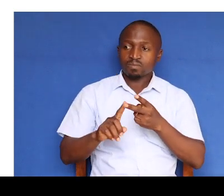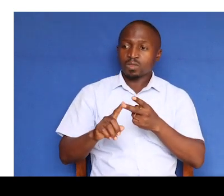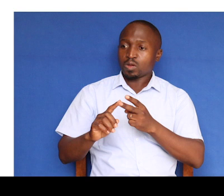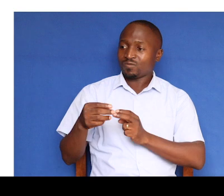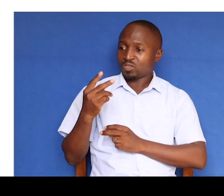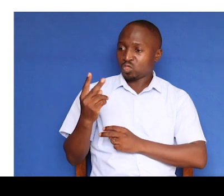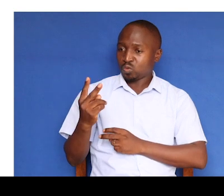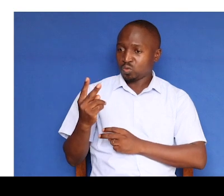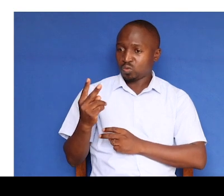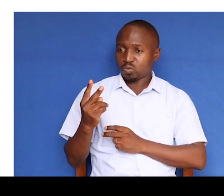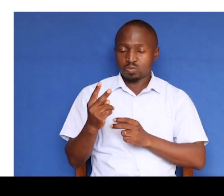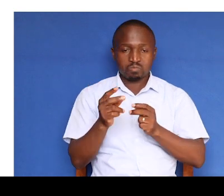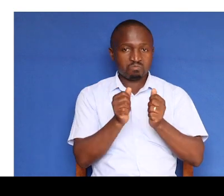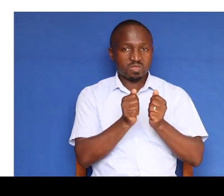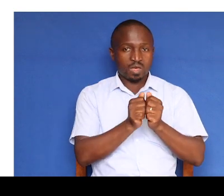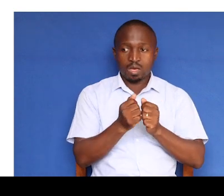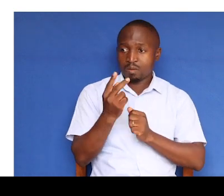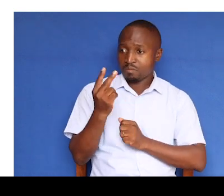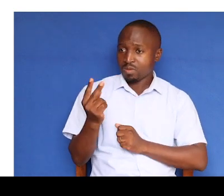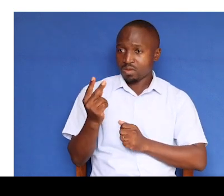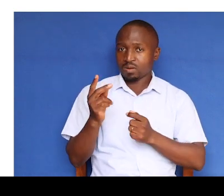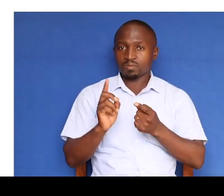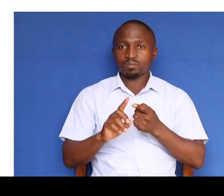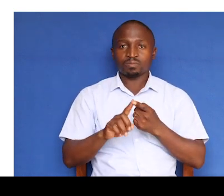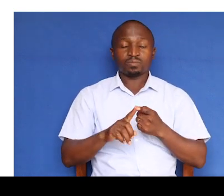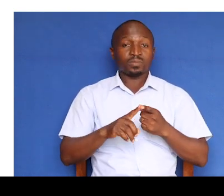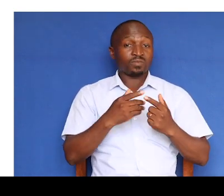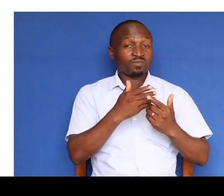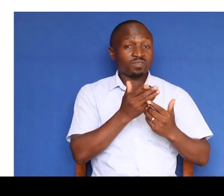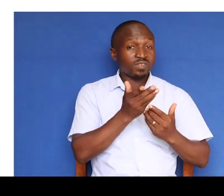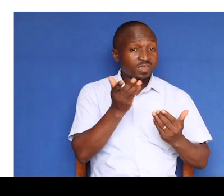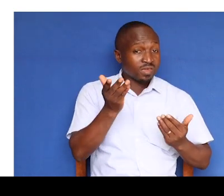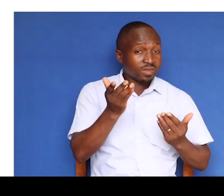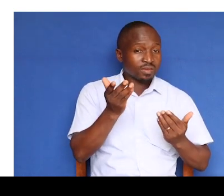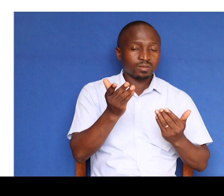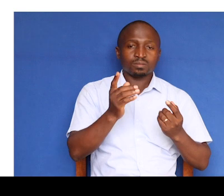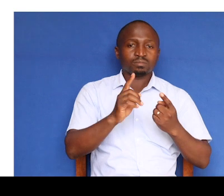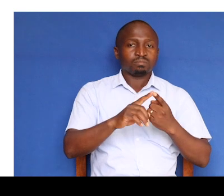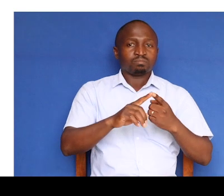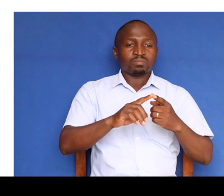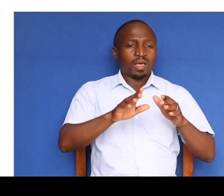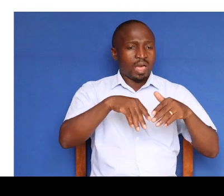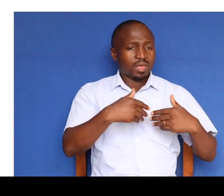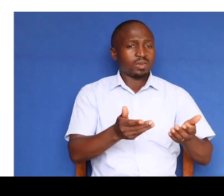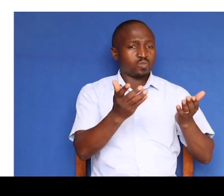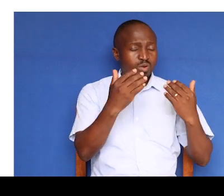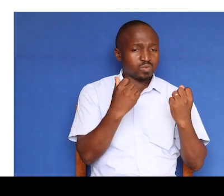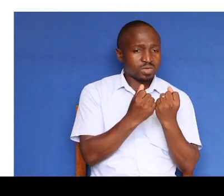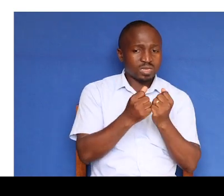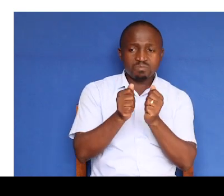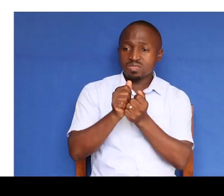of two items, and another nation is more efficient in the production of